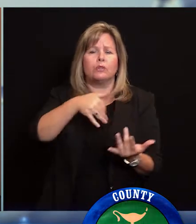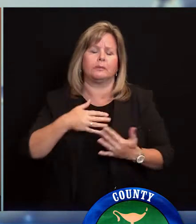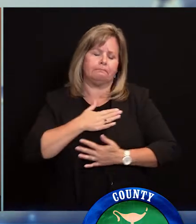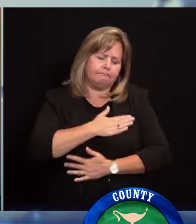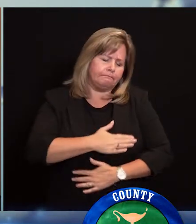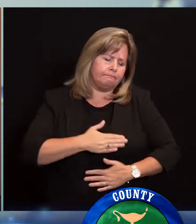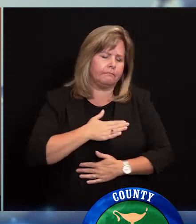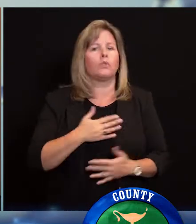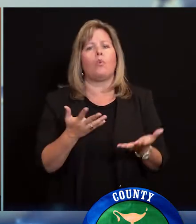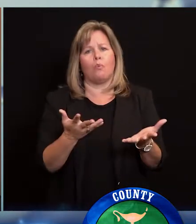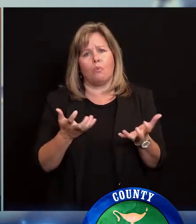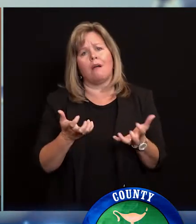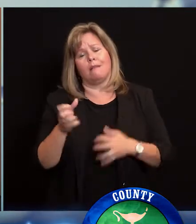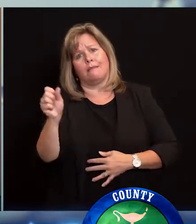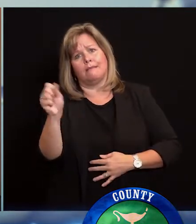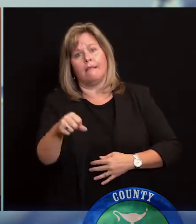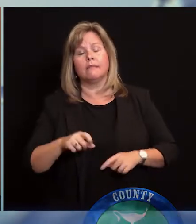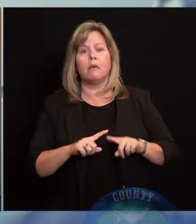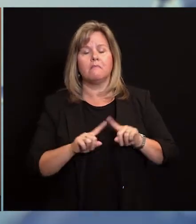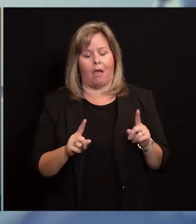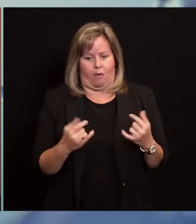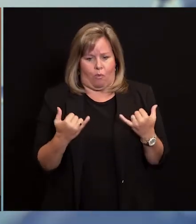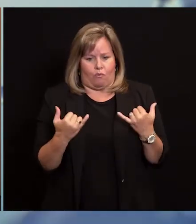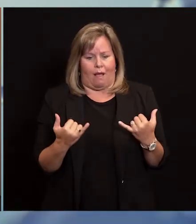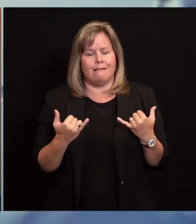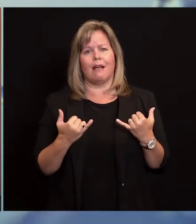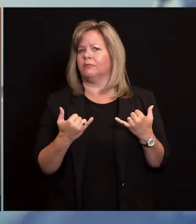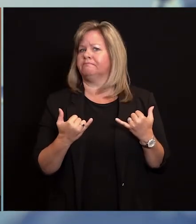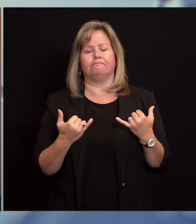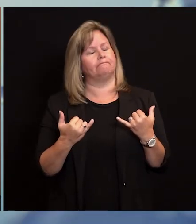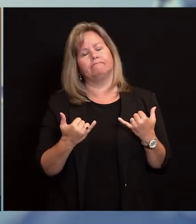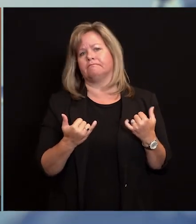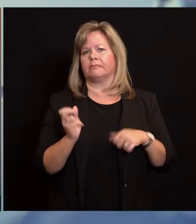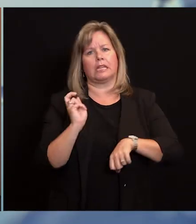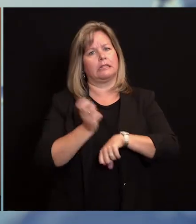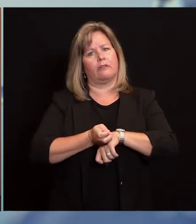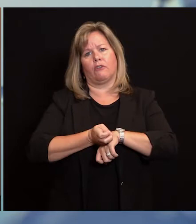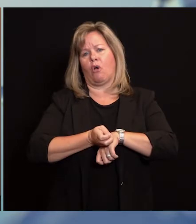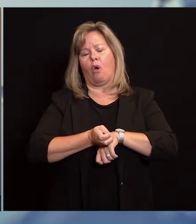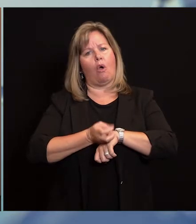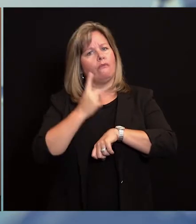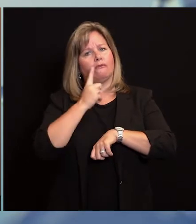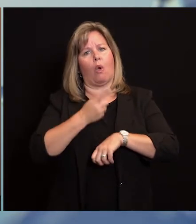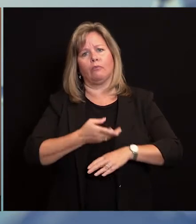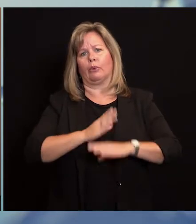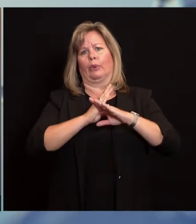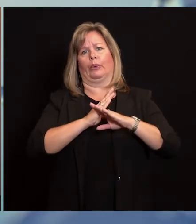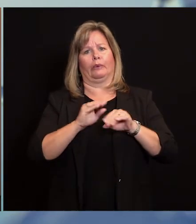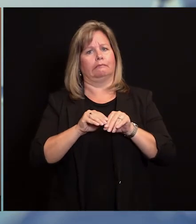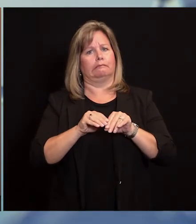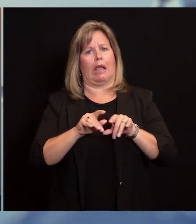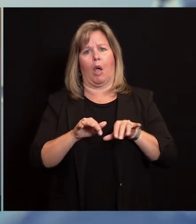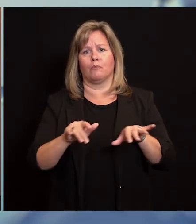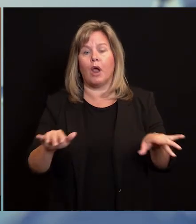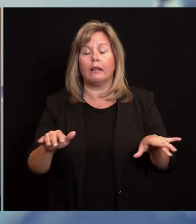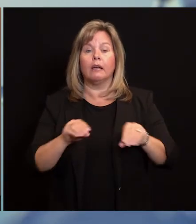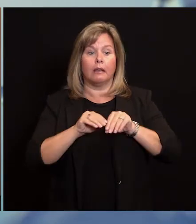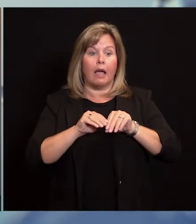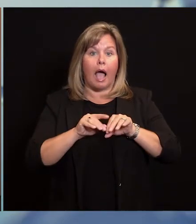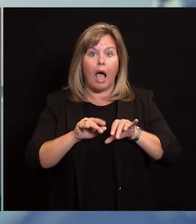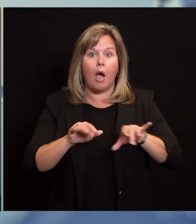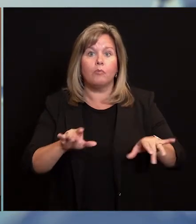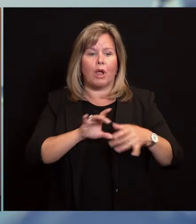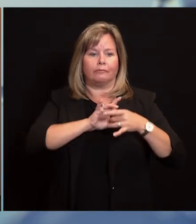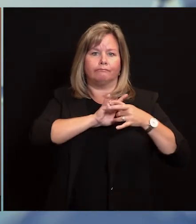fun. But right now, it's a very difficult time for that. And we're seeing many of these outbreaks are linked to those sorts